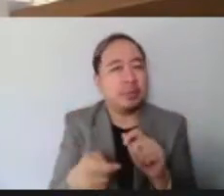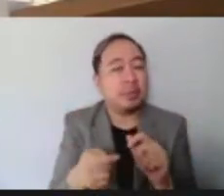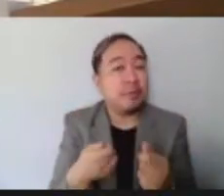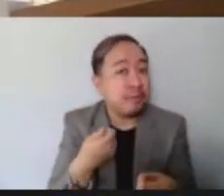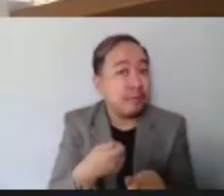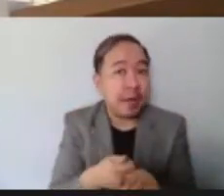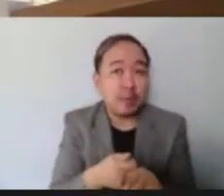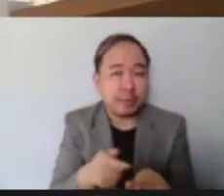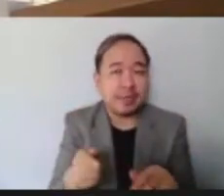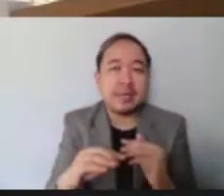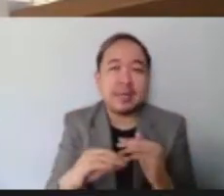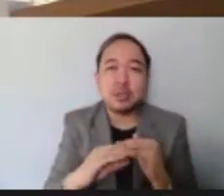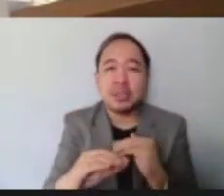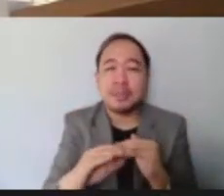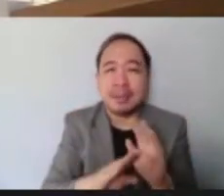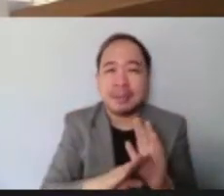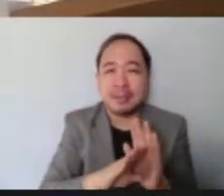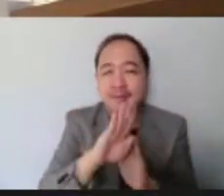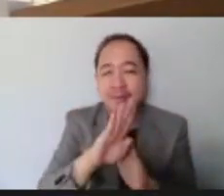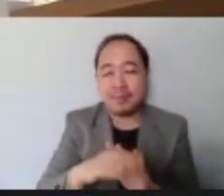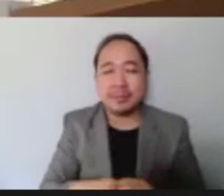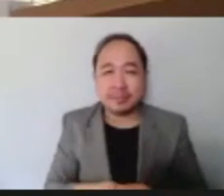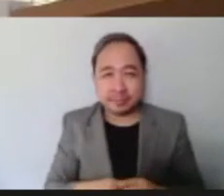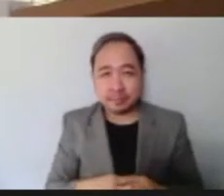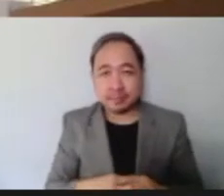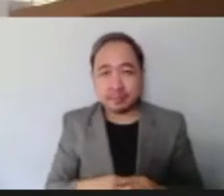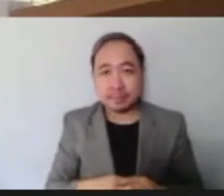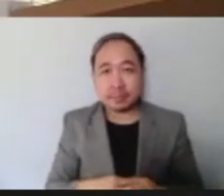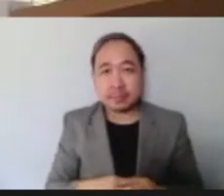appreciation foreign